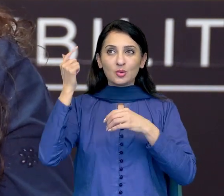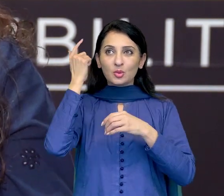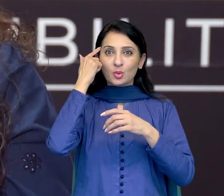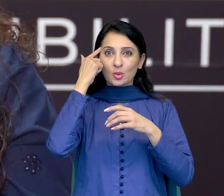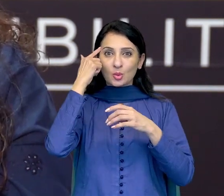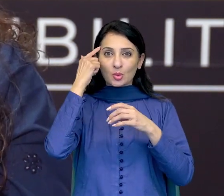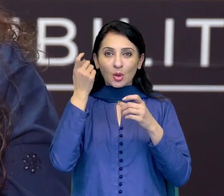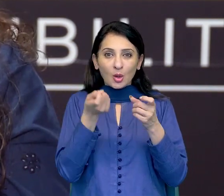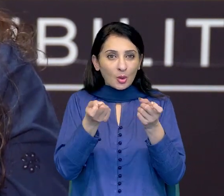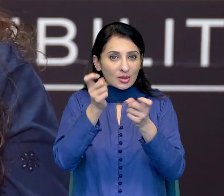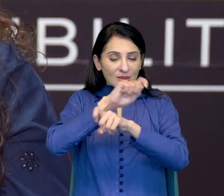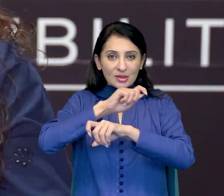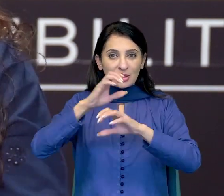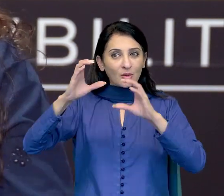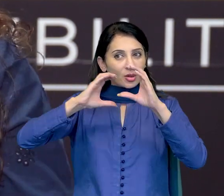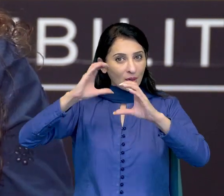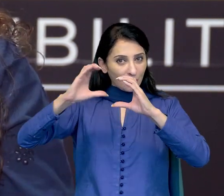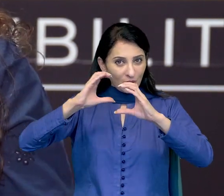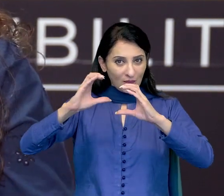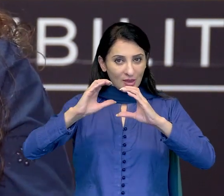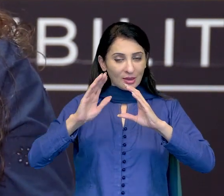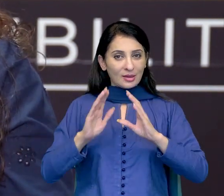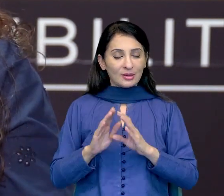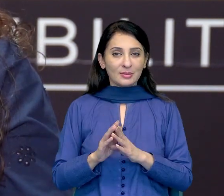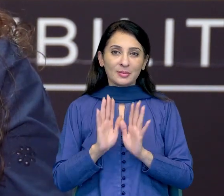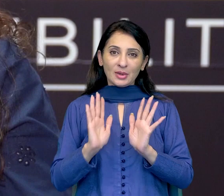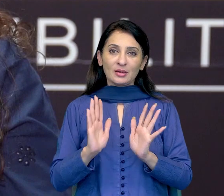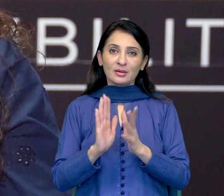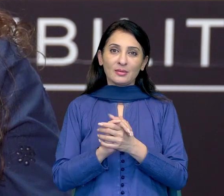and communicating to each other,